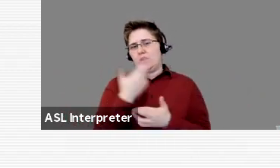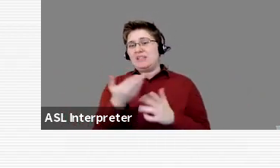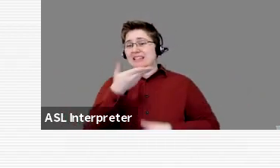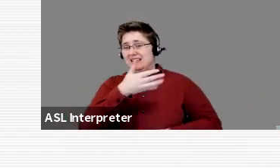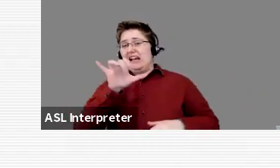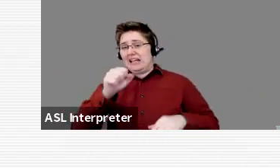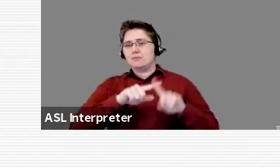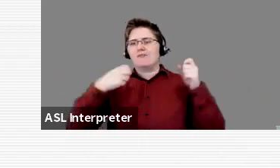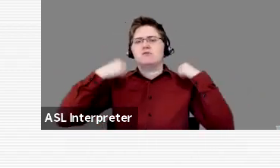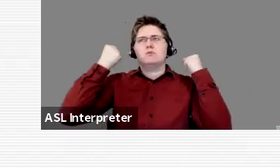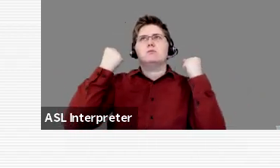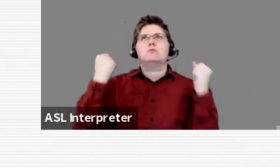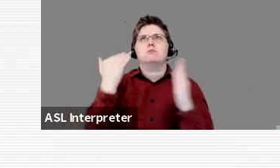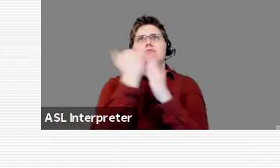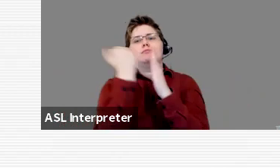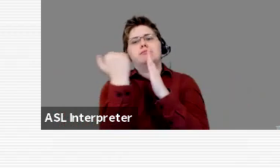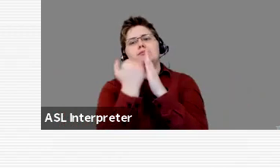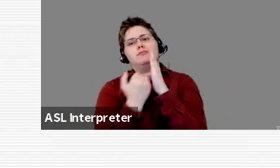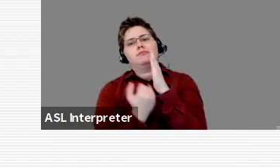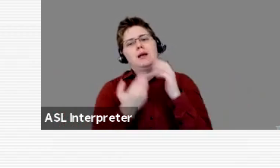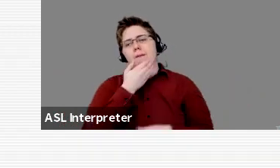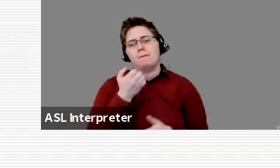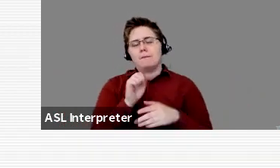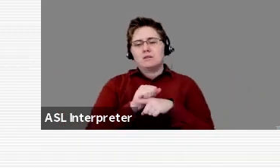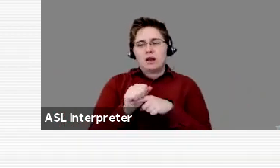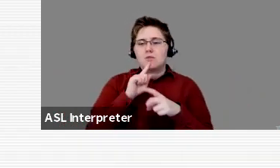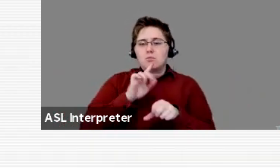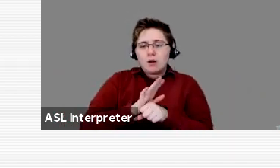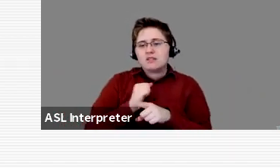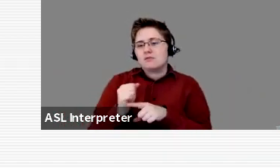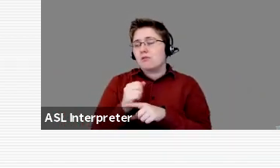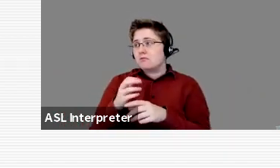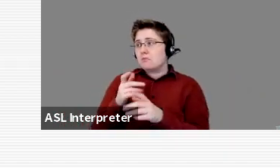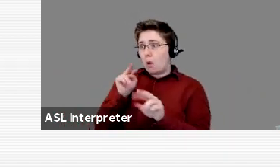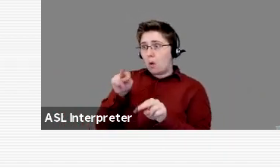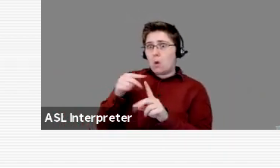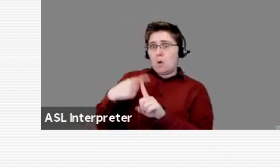there's a ton that are best practices, promising practices from other states,